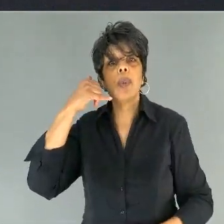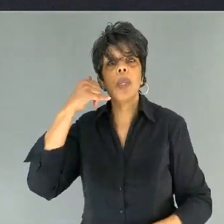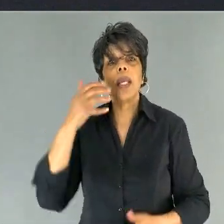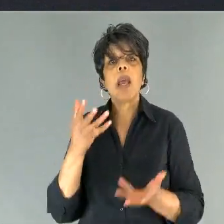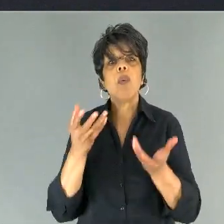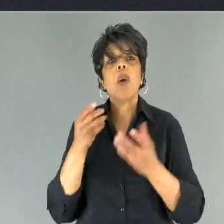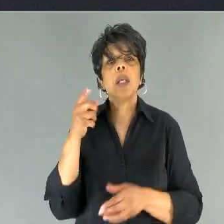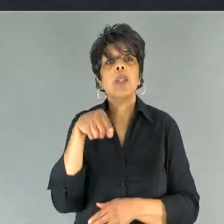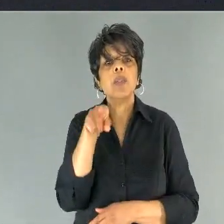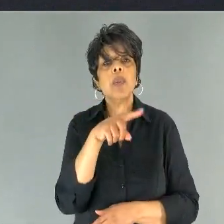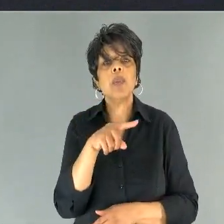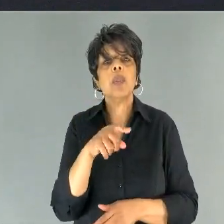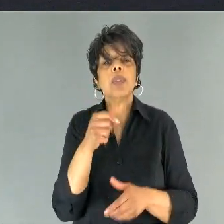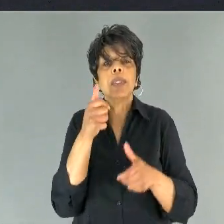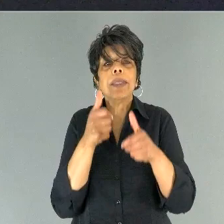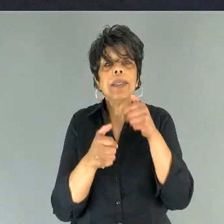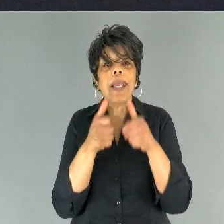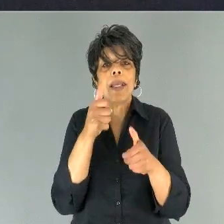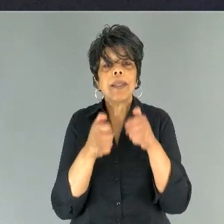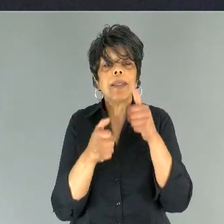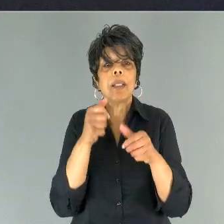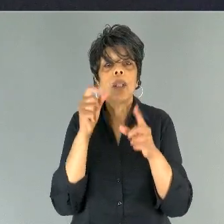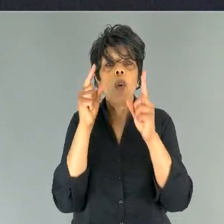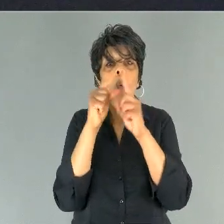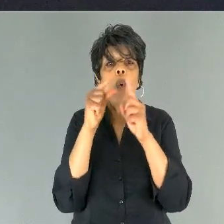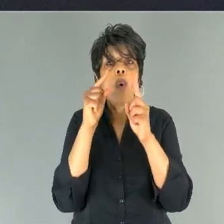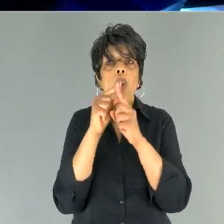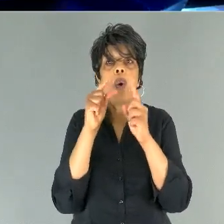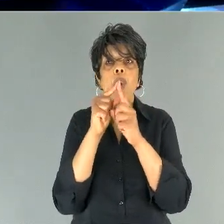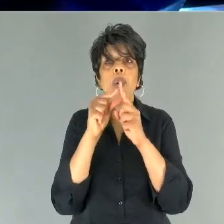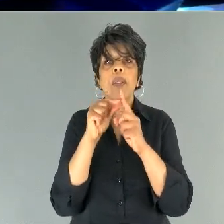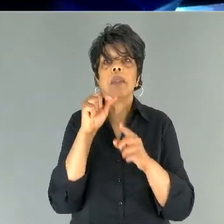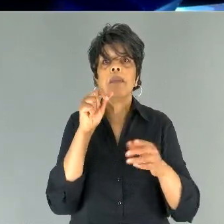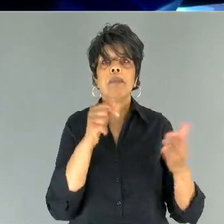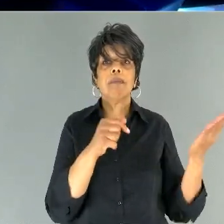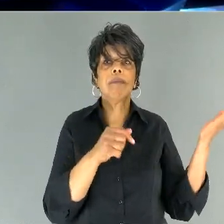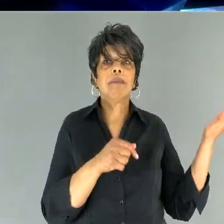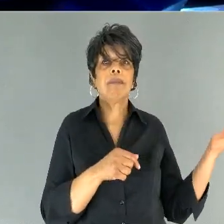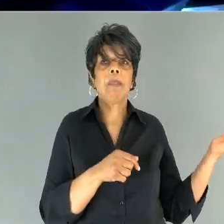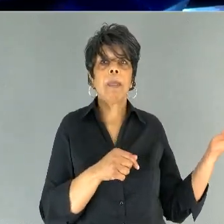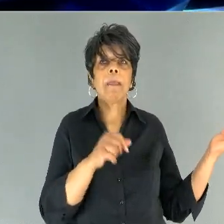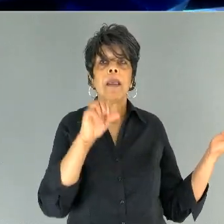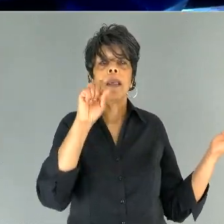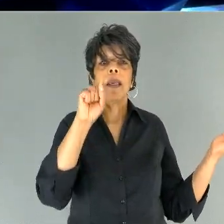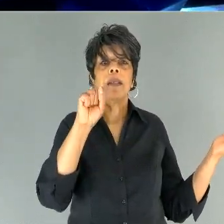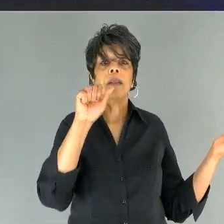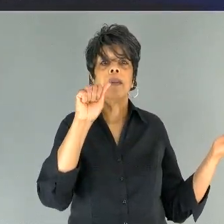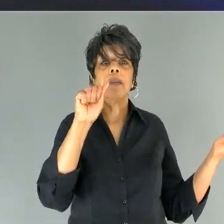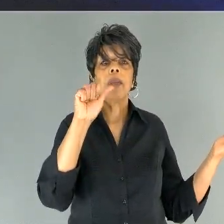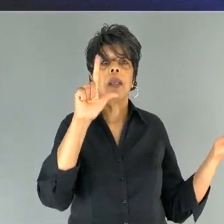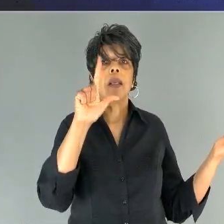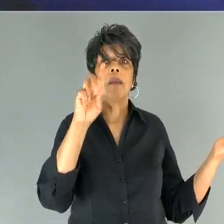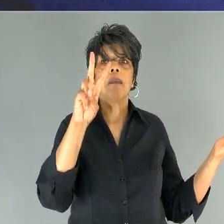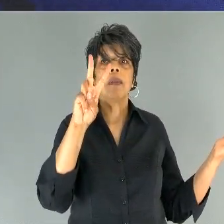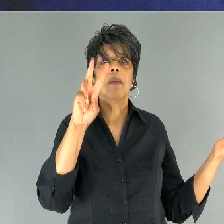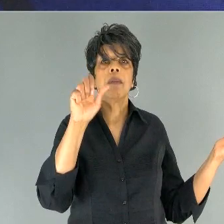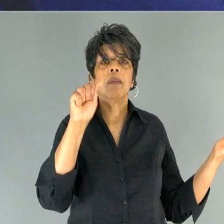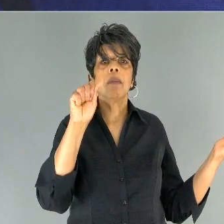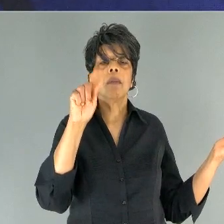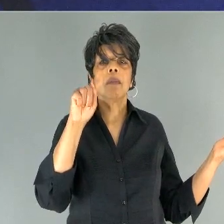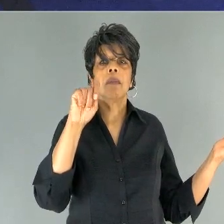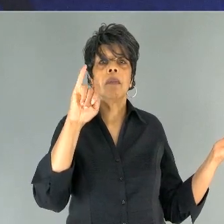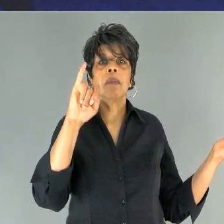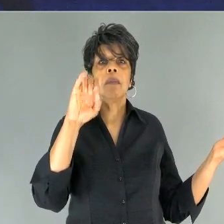text the word salvation. It's right on the screen, but I'm going to read it. I want you to text the